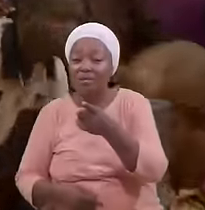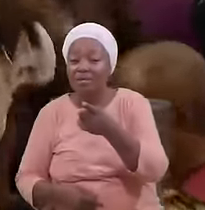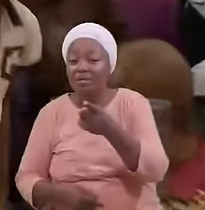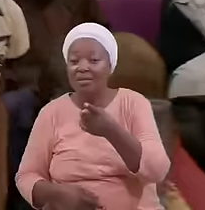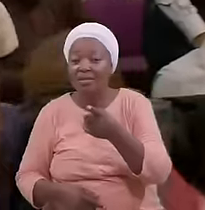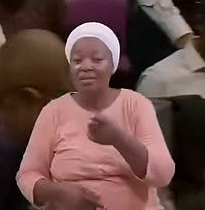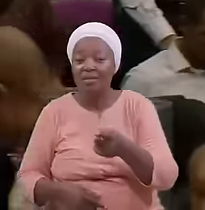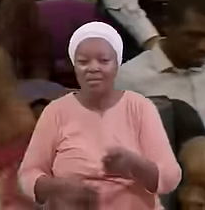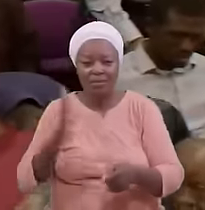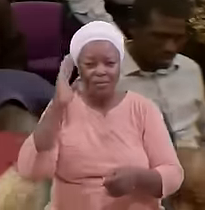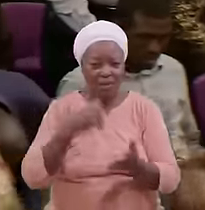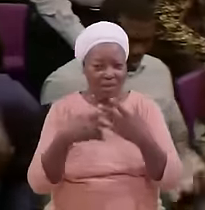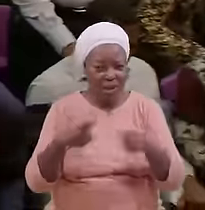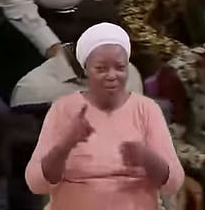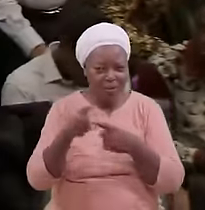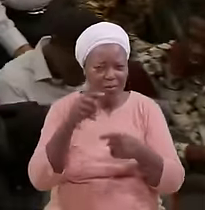will it happen?